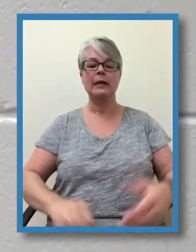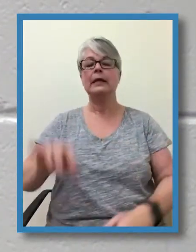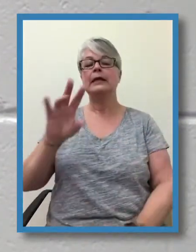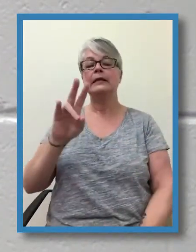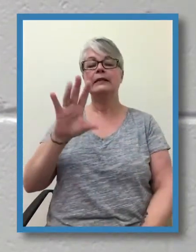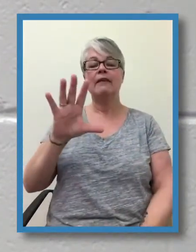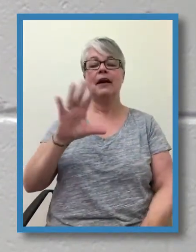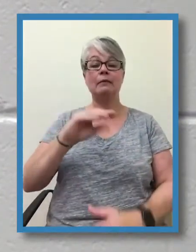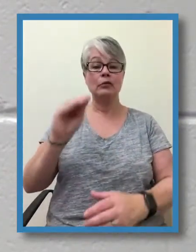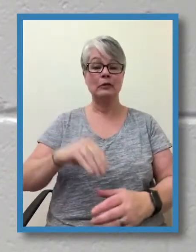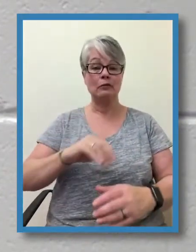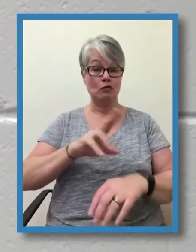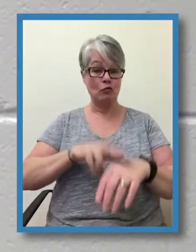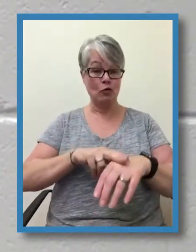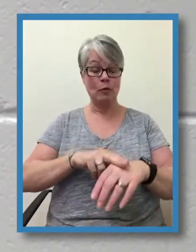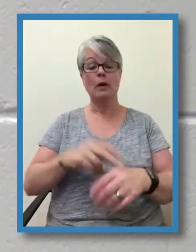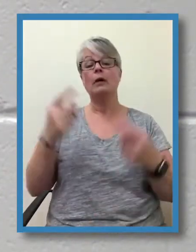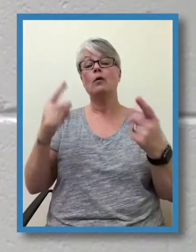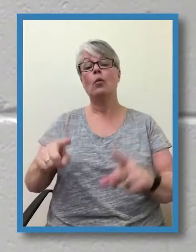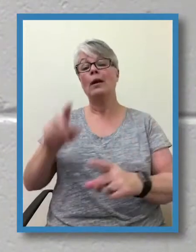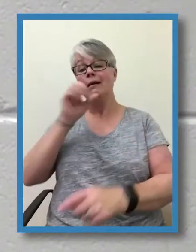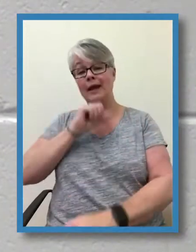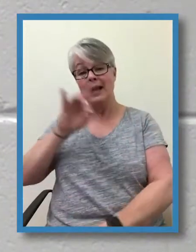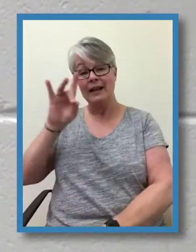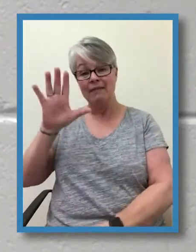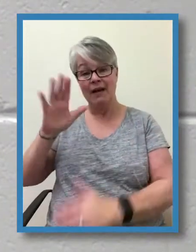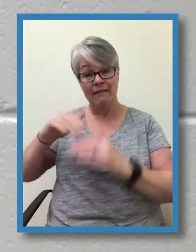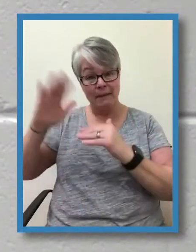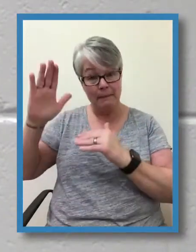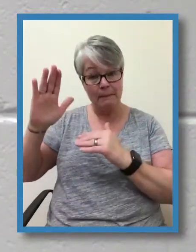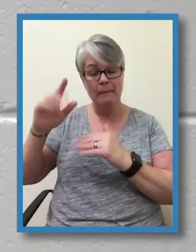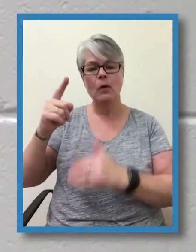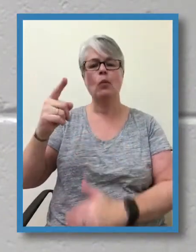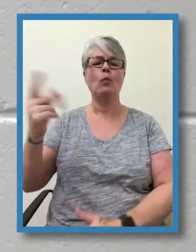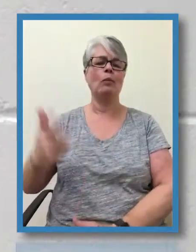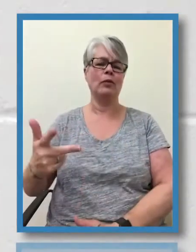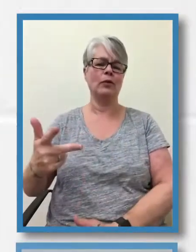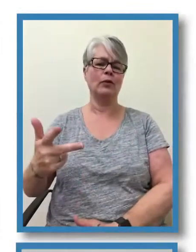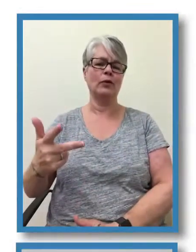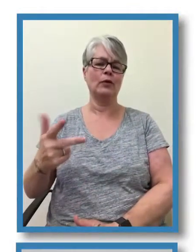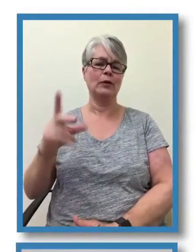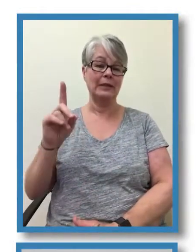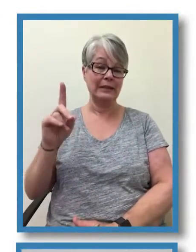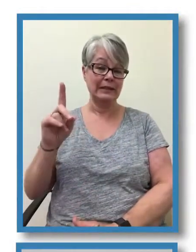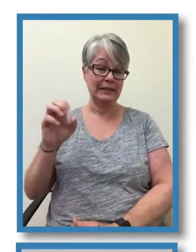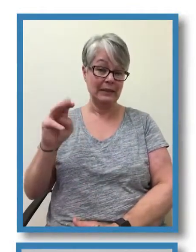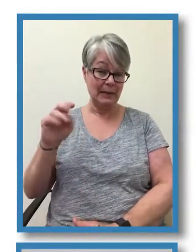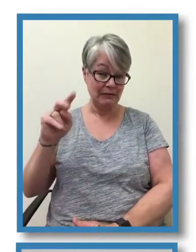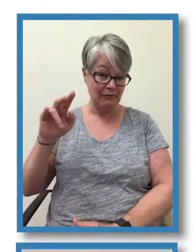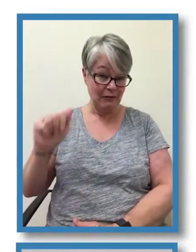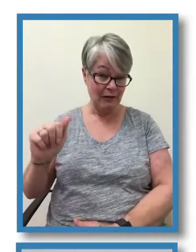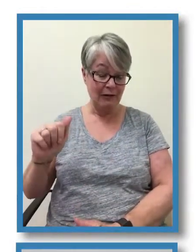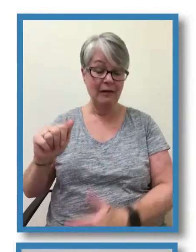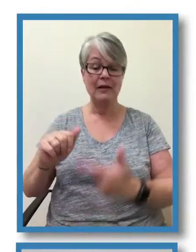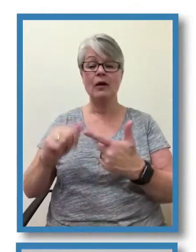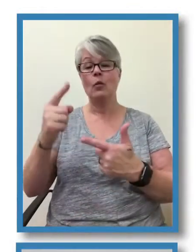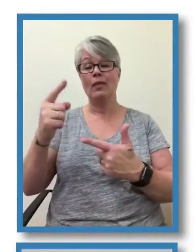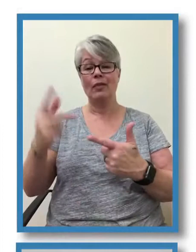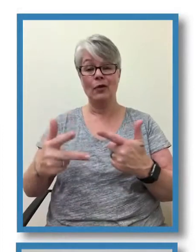and 1/3 are in the normal group. And then this can obviously progress. If we break this